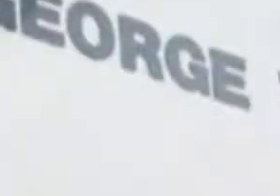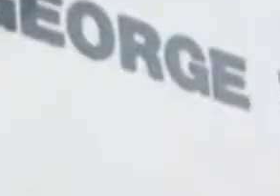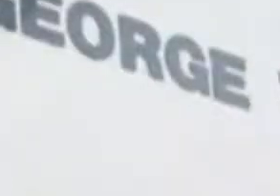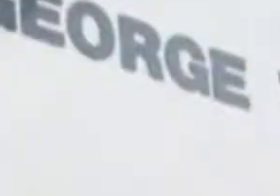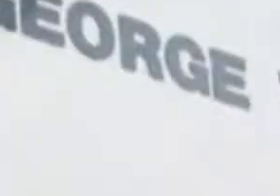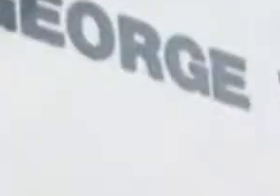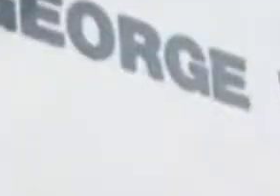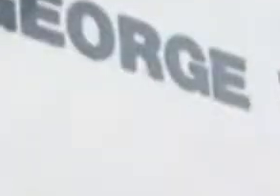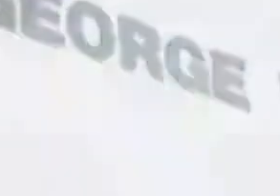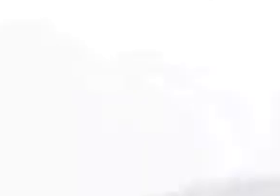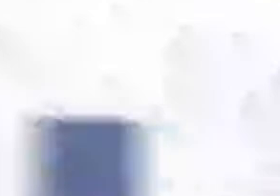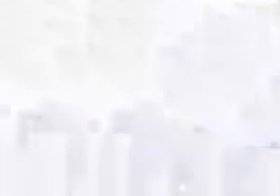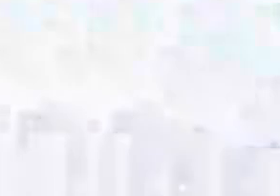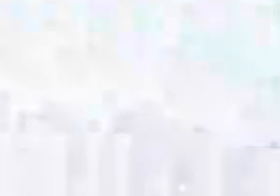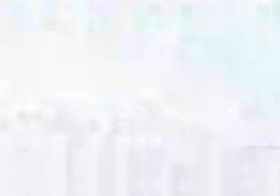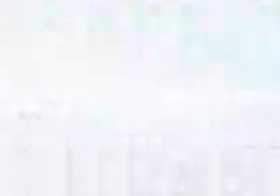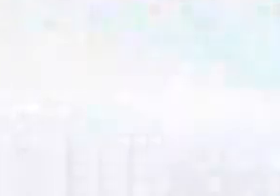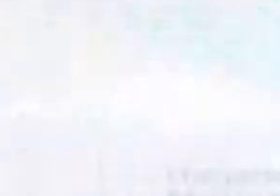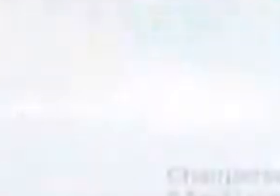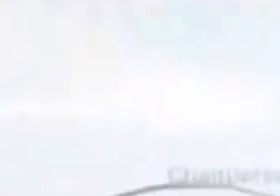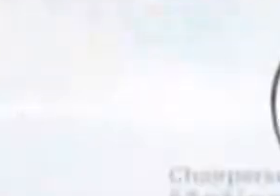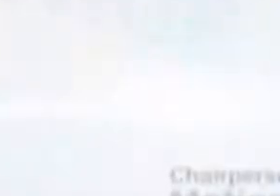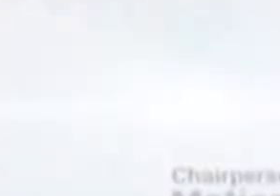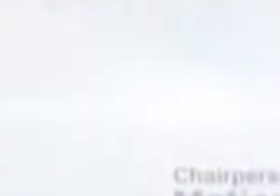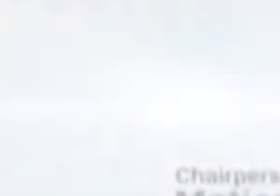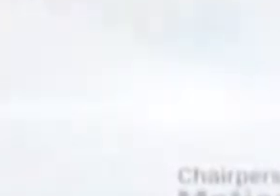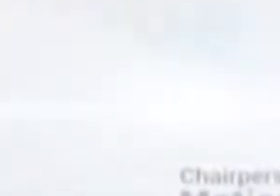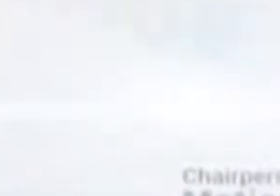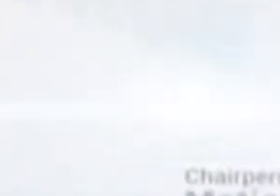about the Houses of Parliament.